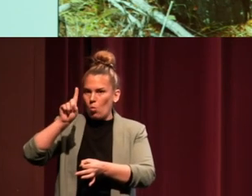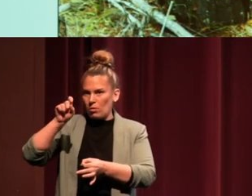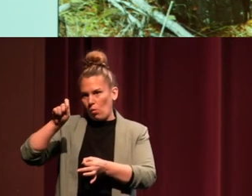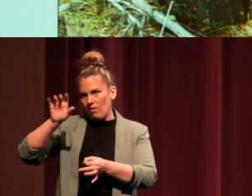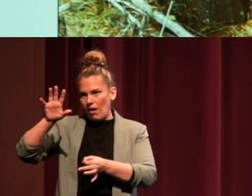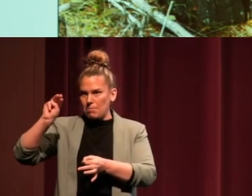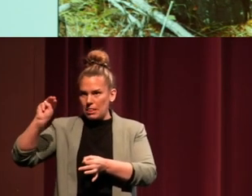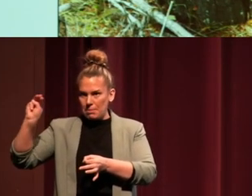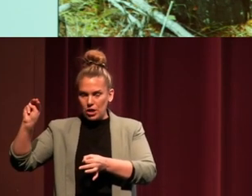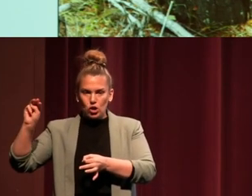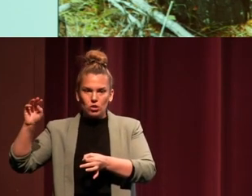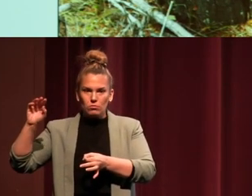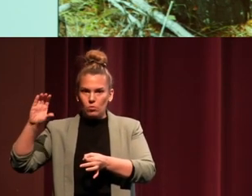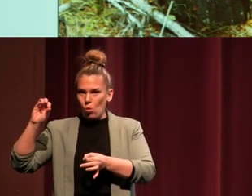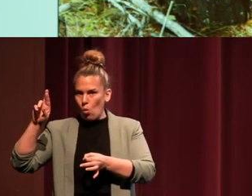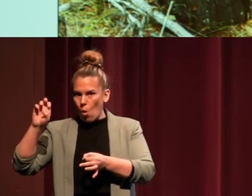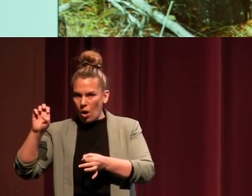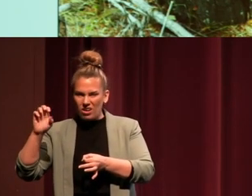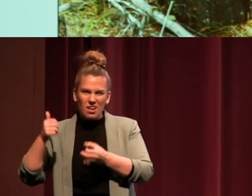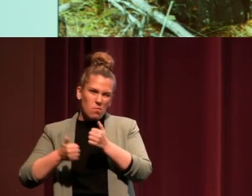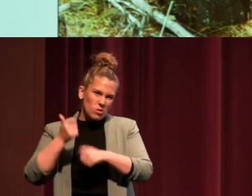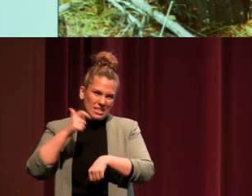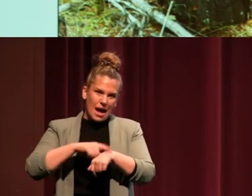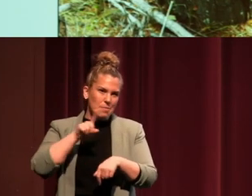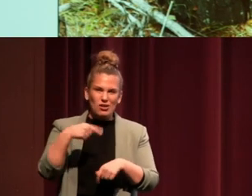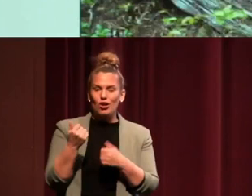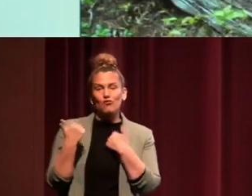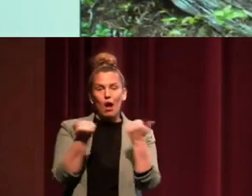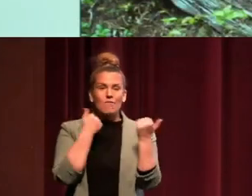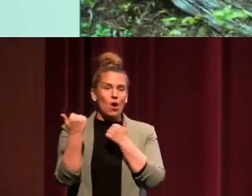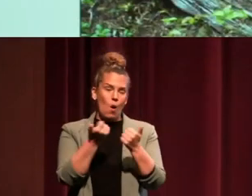I mostly just drive around and watch other people do the work these days.